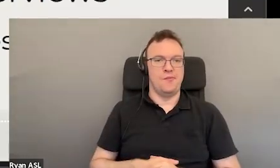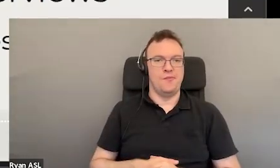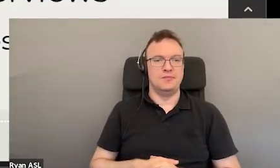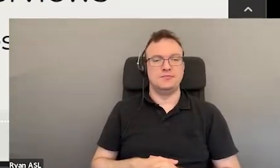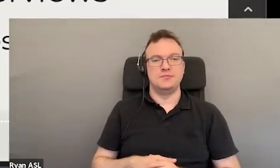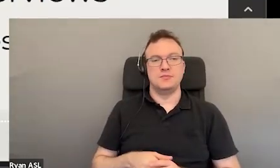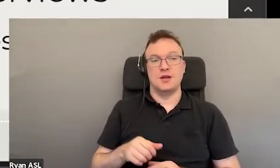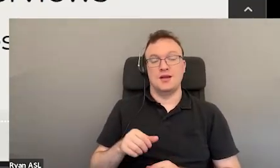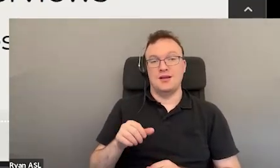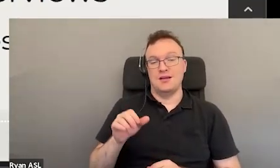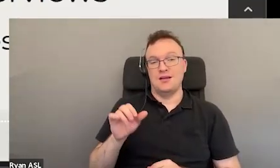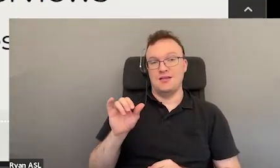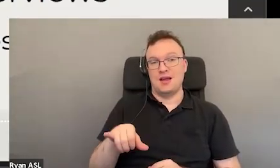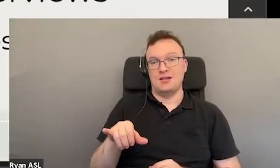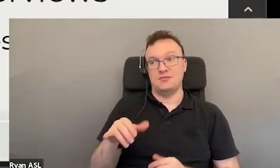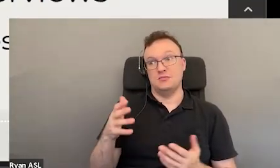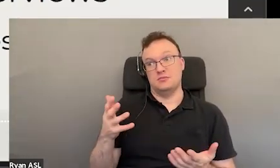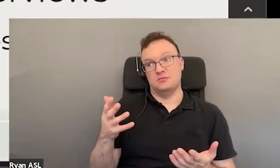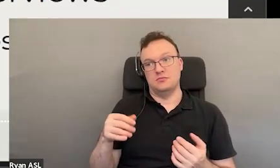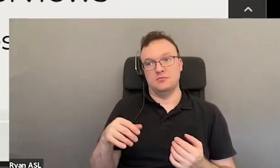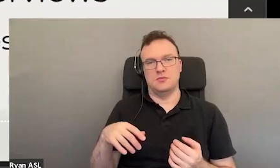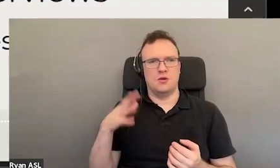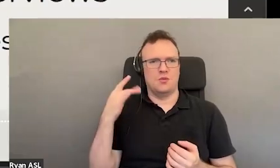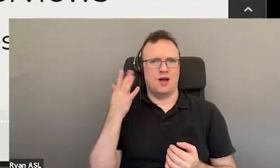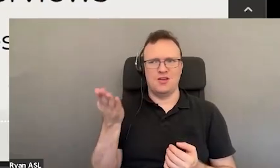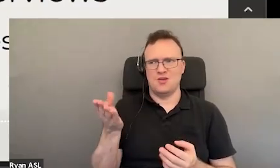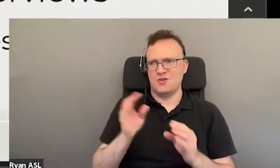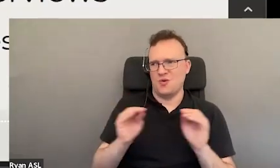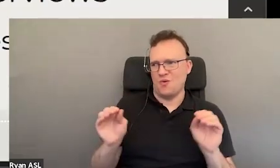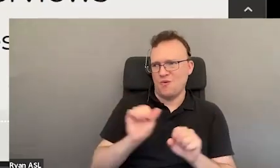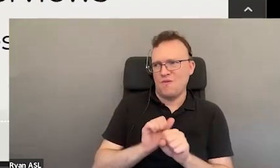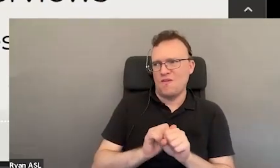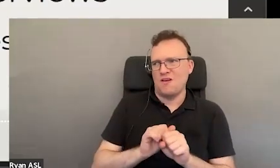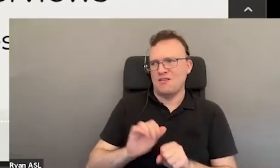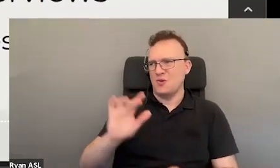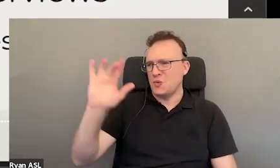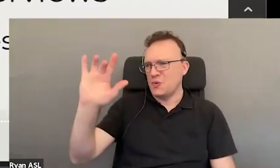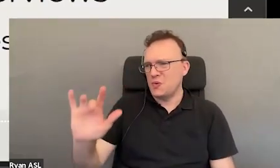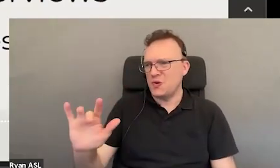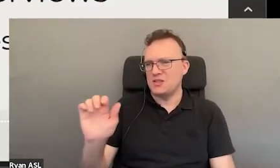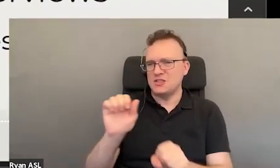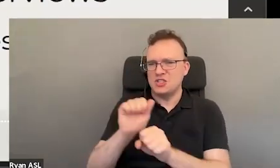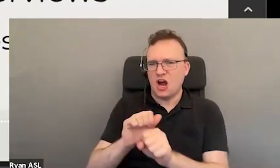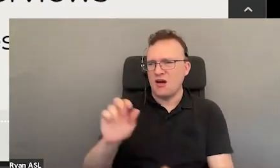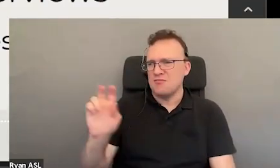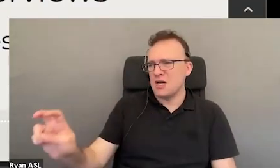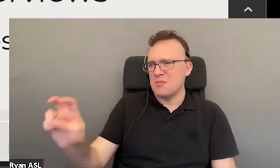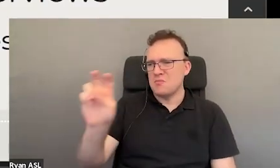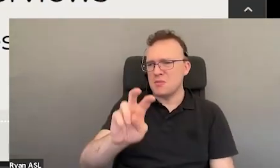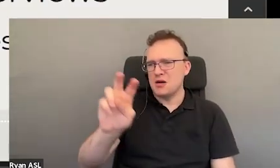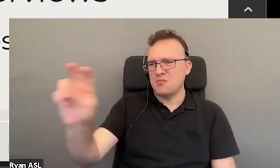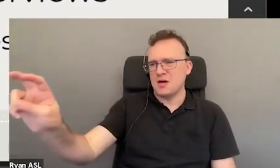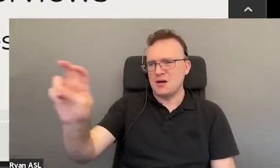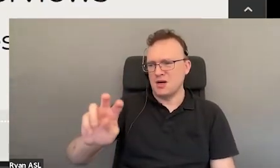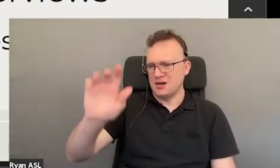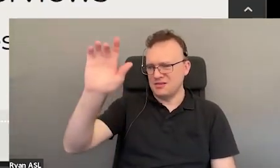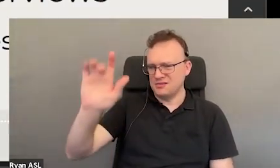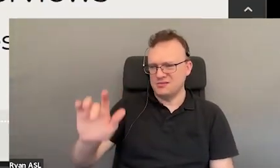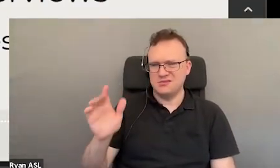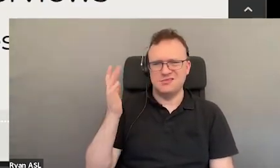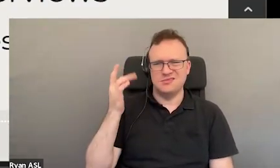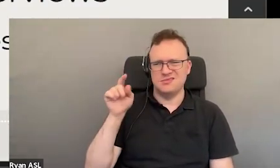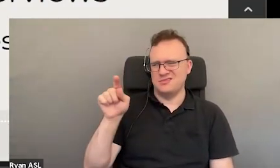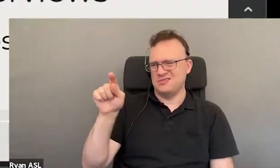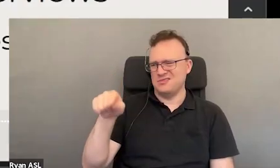is, you know, why was there no, what is all this job hopping? Why is there this big gap between